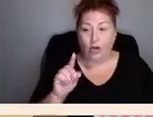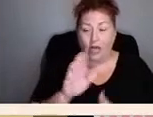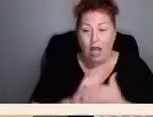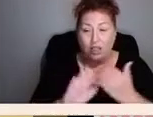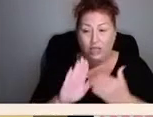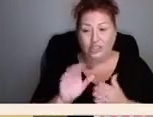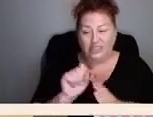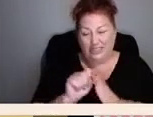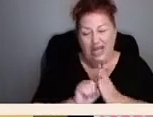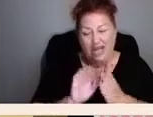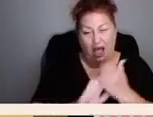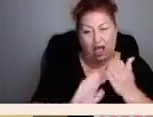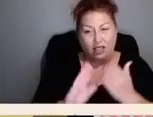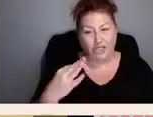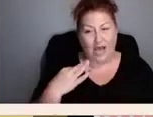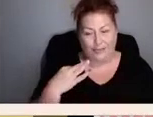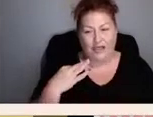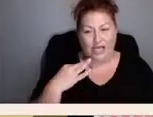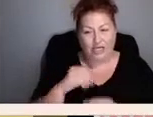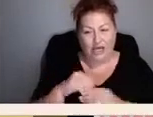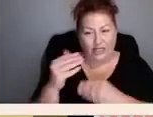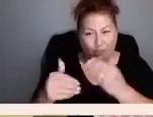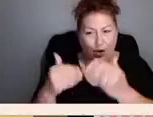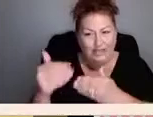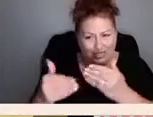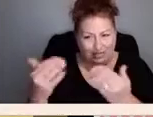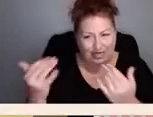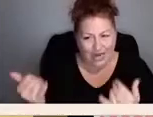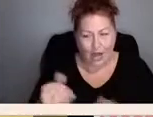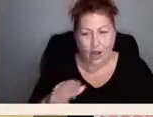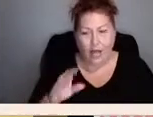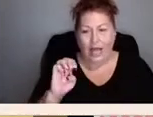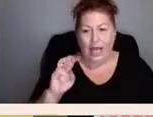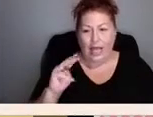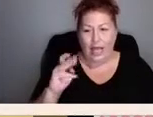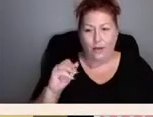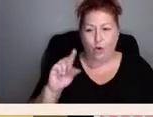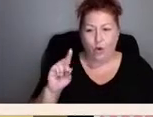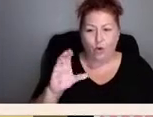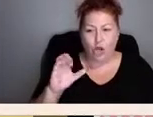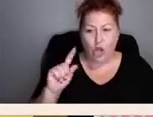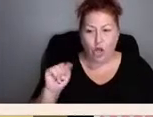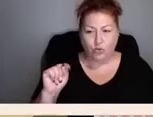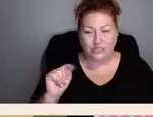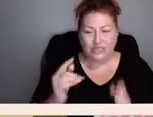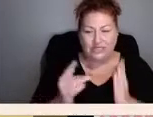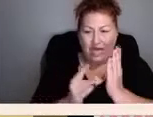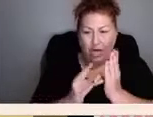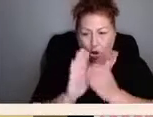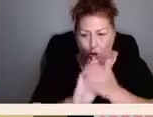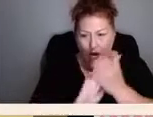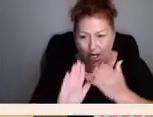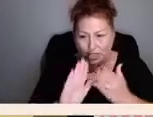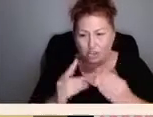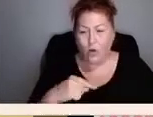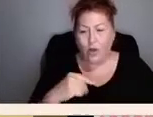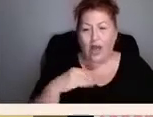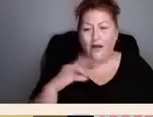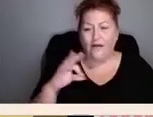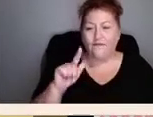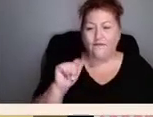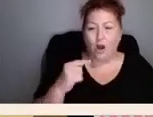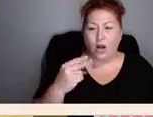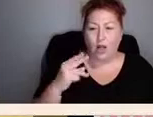State College's application is very well underway. Emerald Coast Technical College. We have Florida Gulf